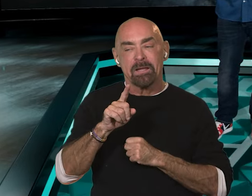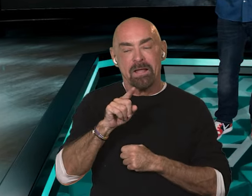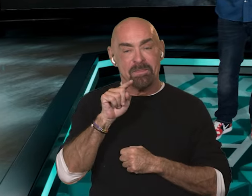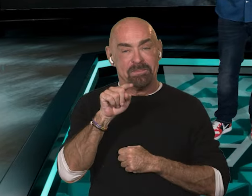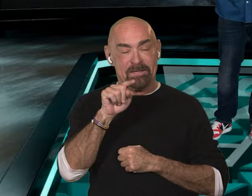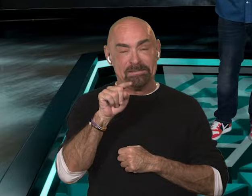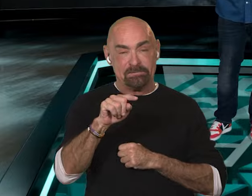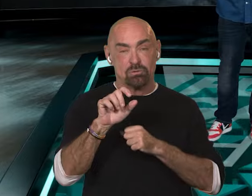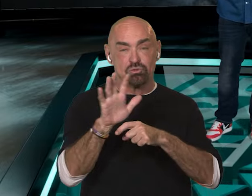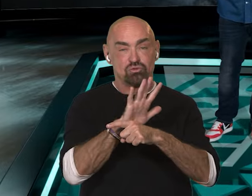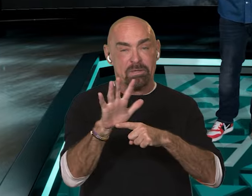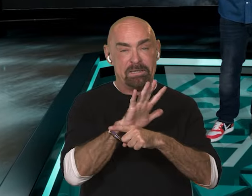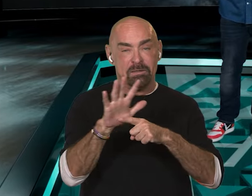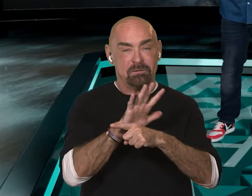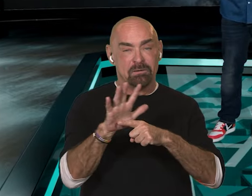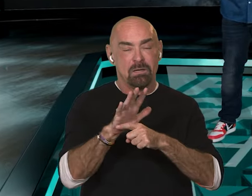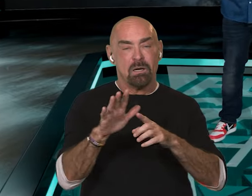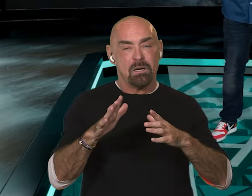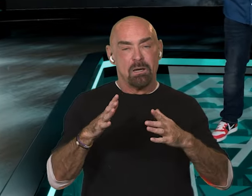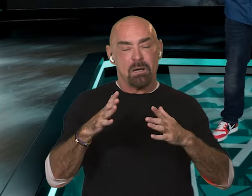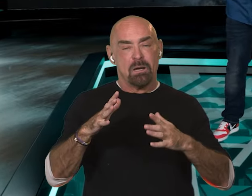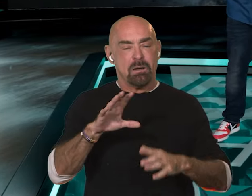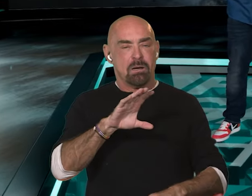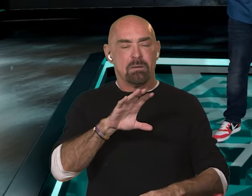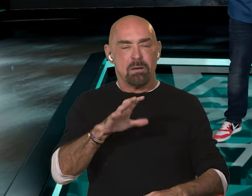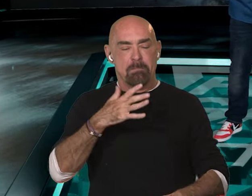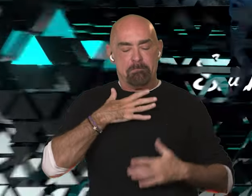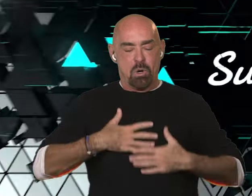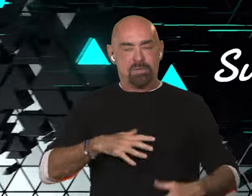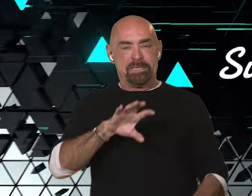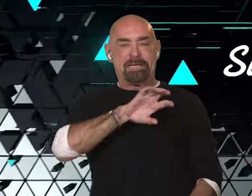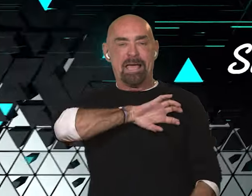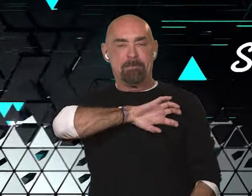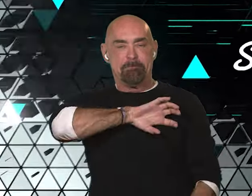hyper-realistic graphics. Here's the latest trailer for Bodycam.